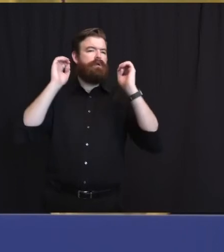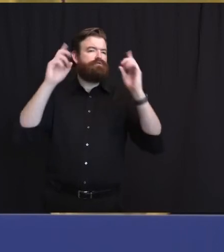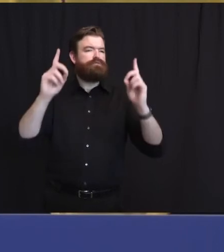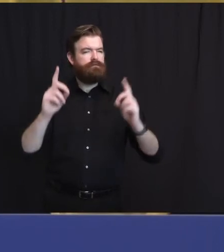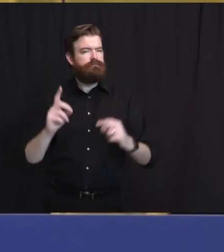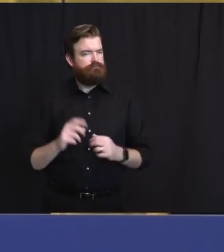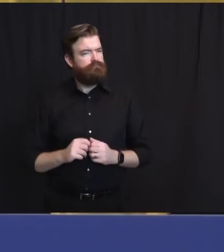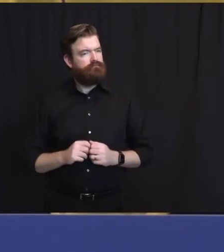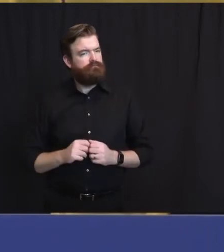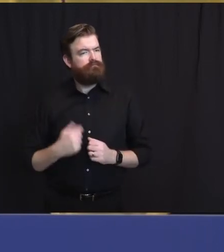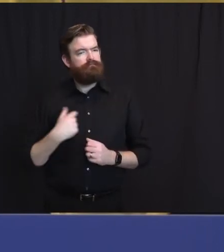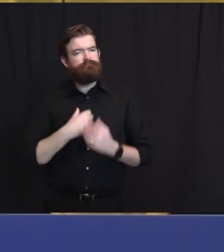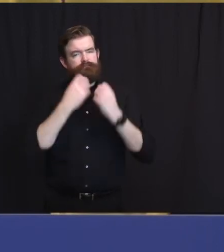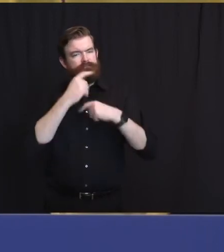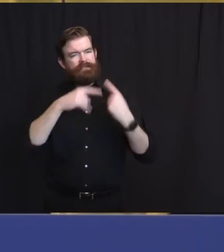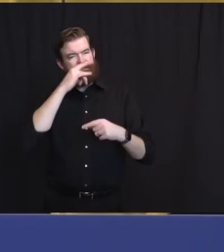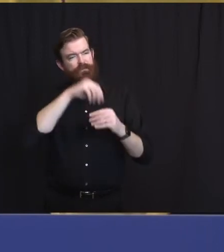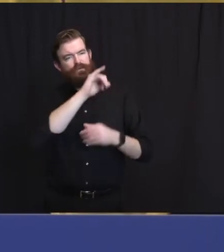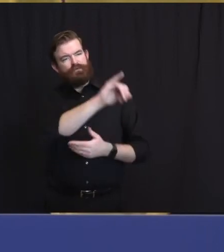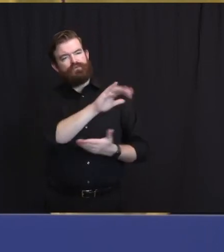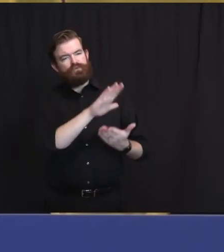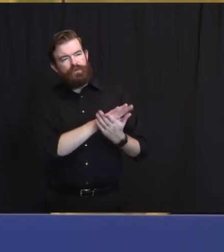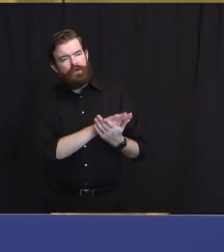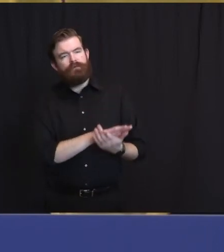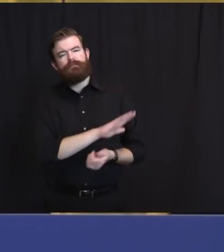who are associated with it. And at the same time, we can